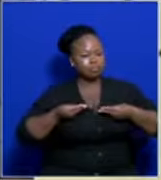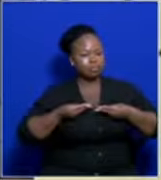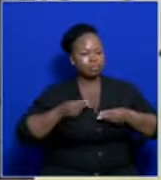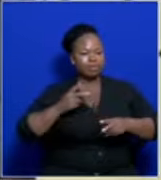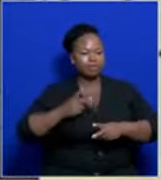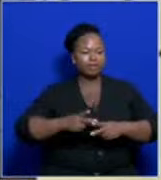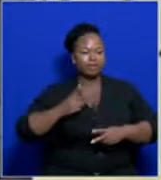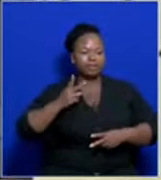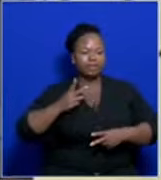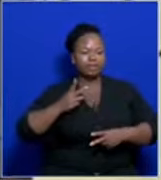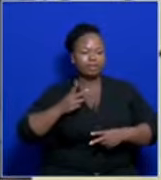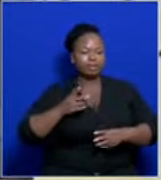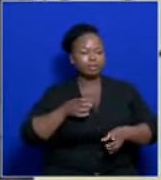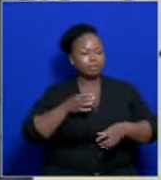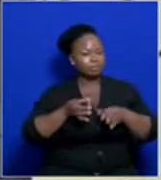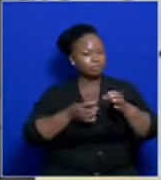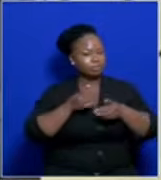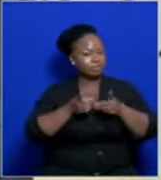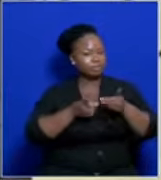directives that